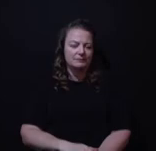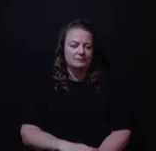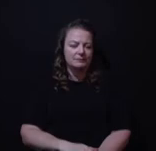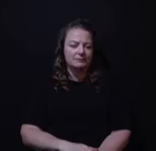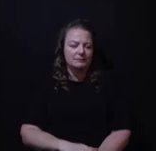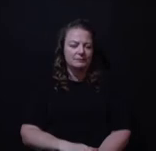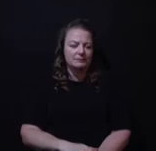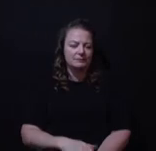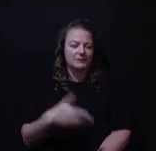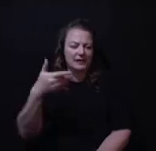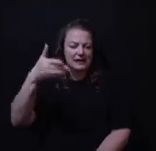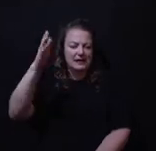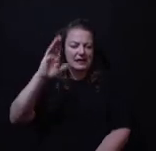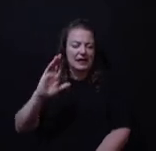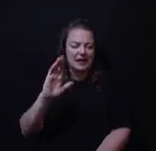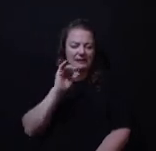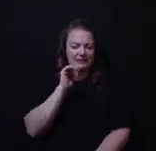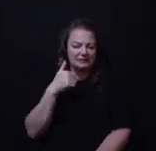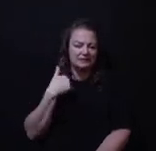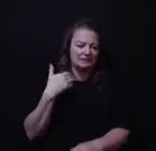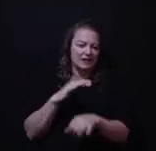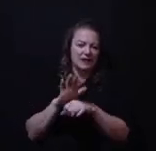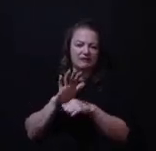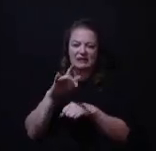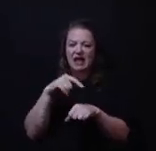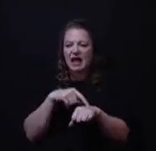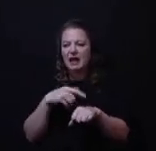God, I don't know if I can afford the time.